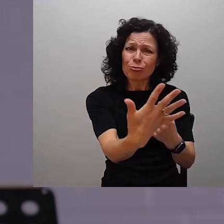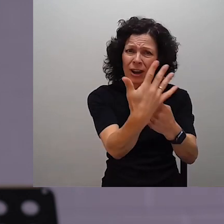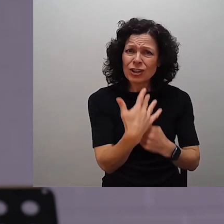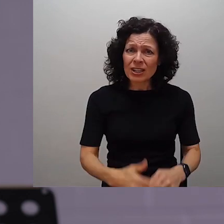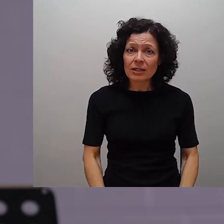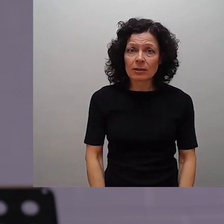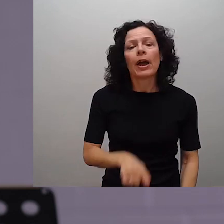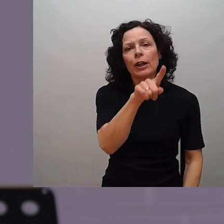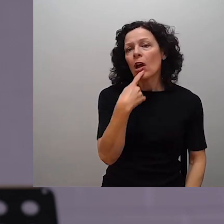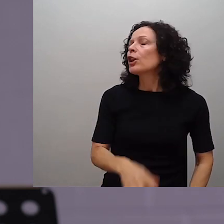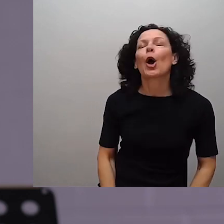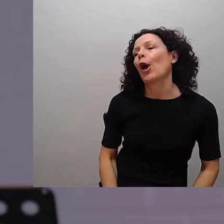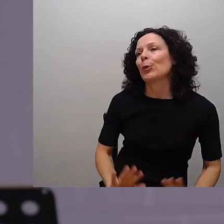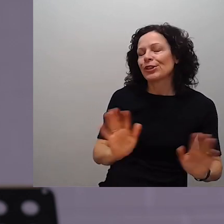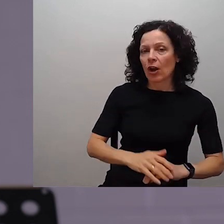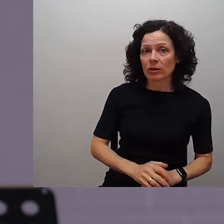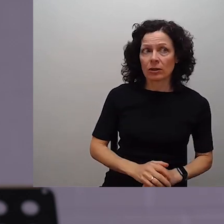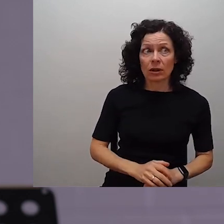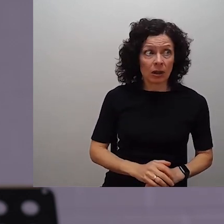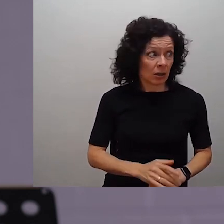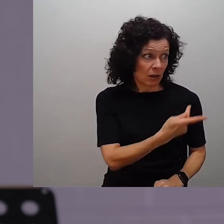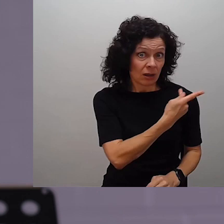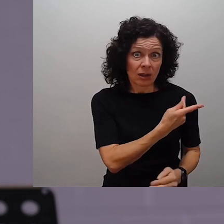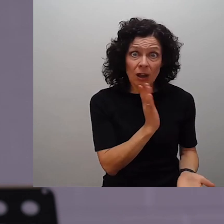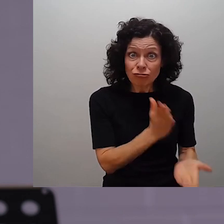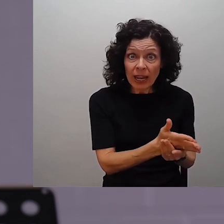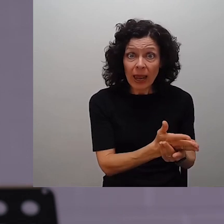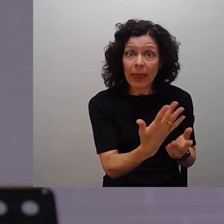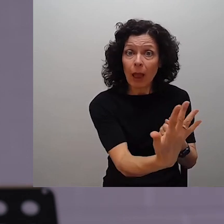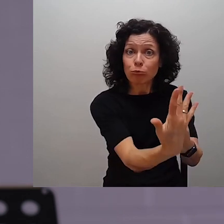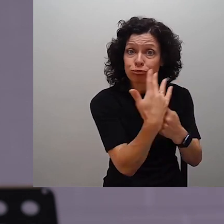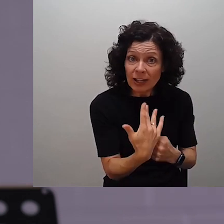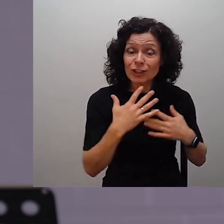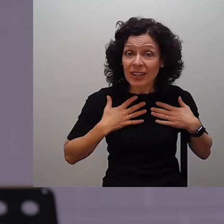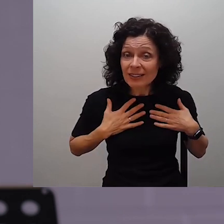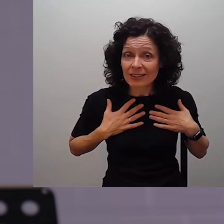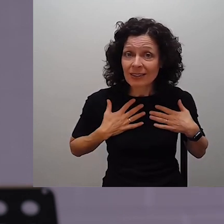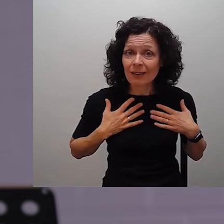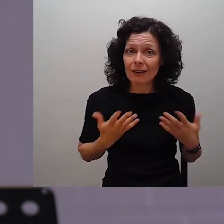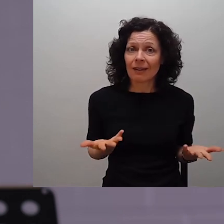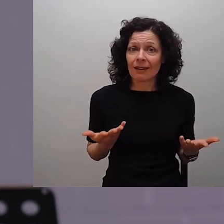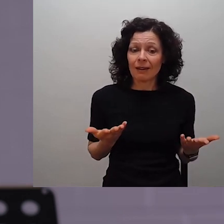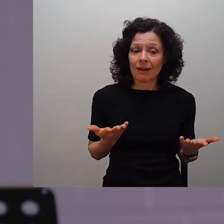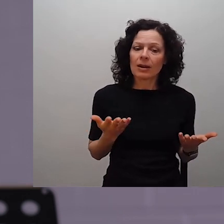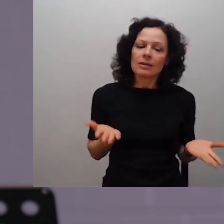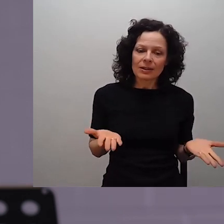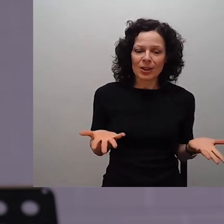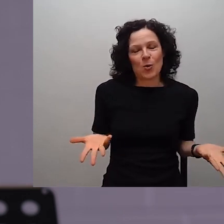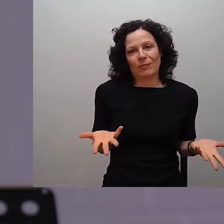it's not. And then we were like, it really is. So just